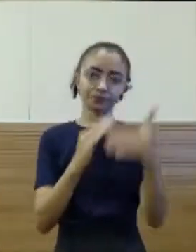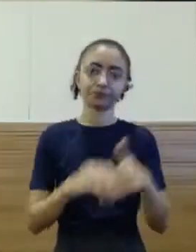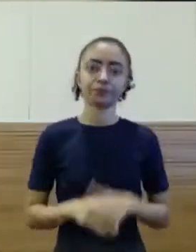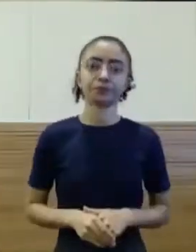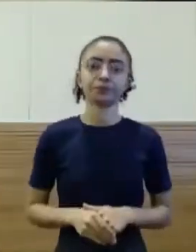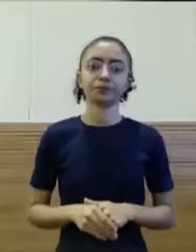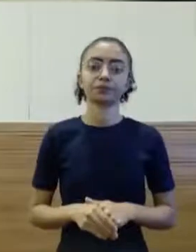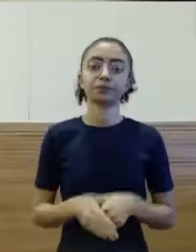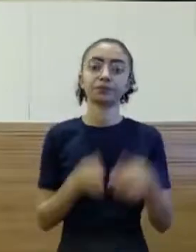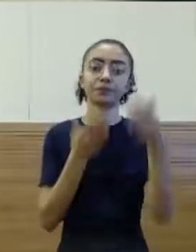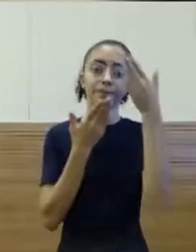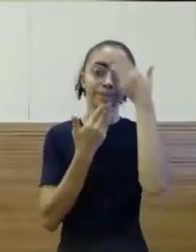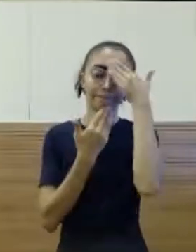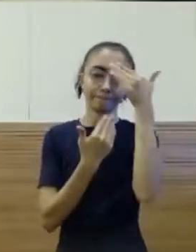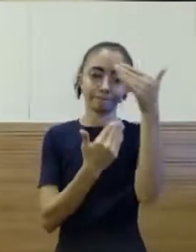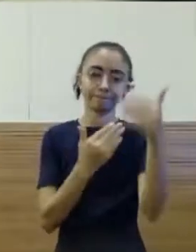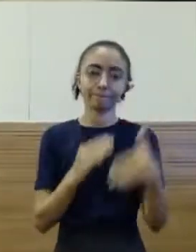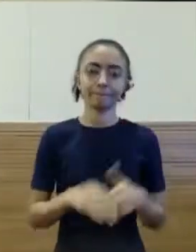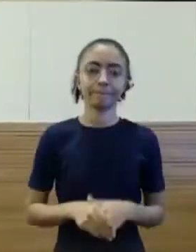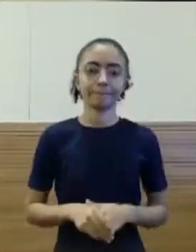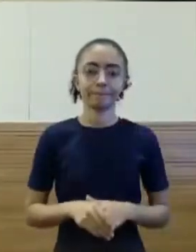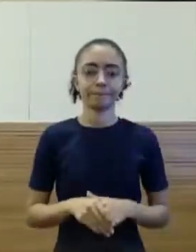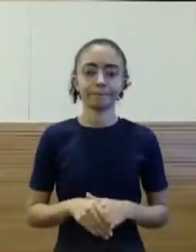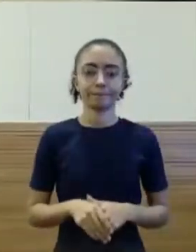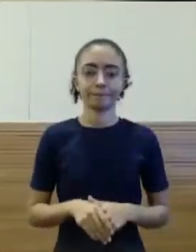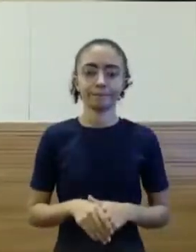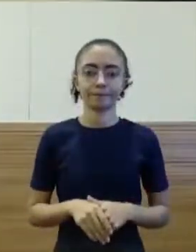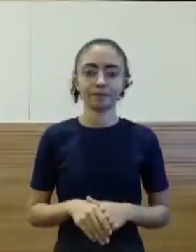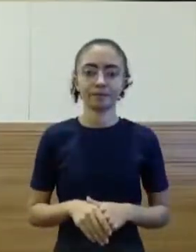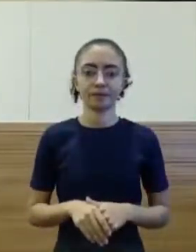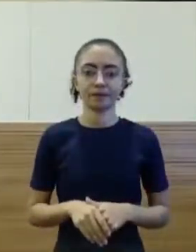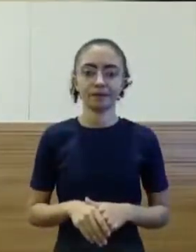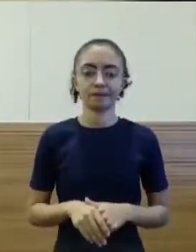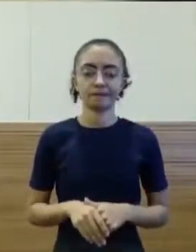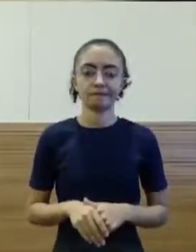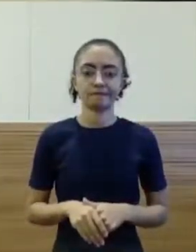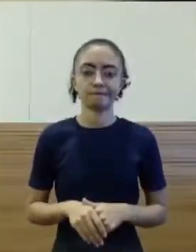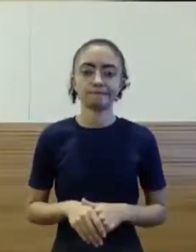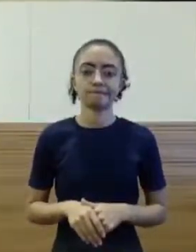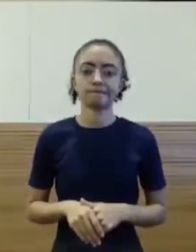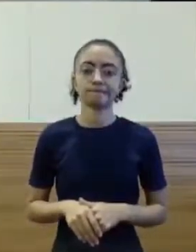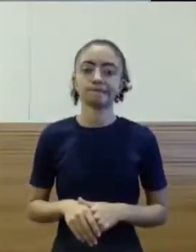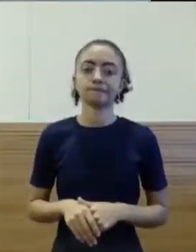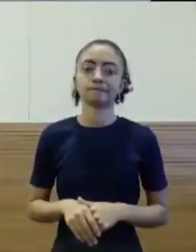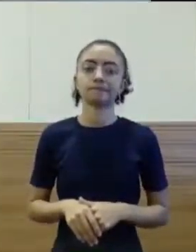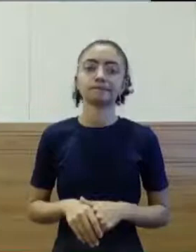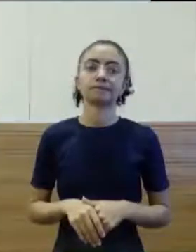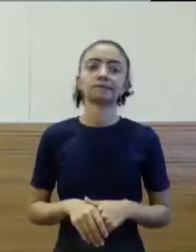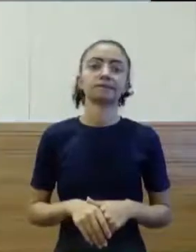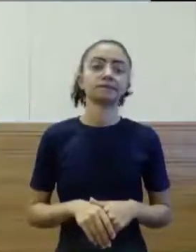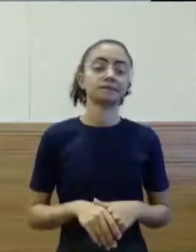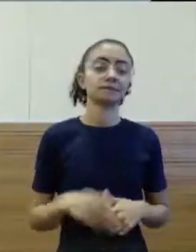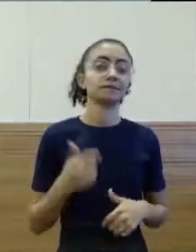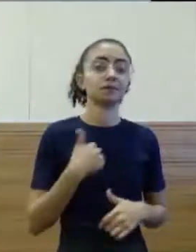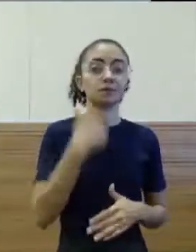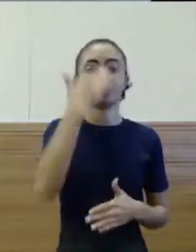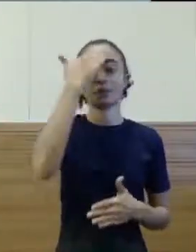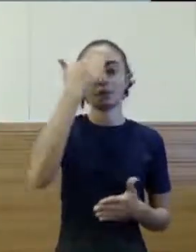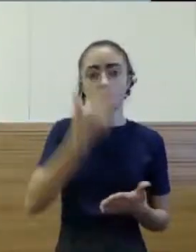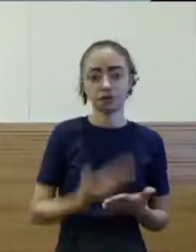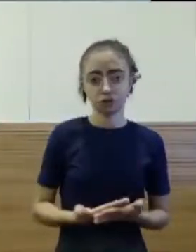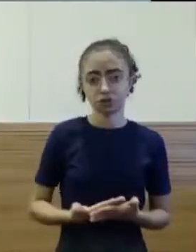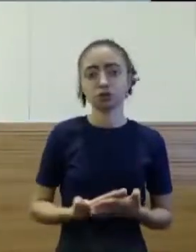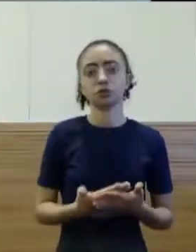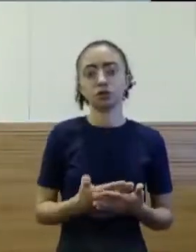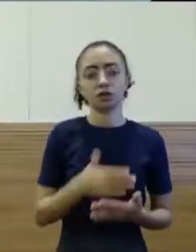Gabriela, Zaira. Hey, Pues coincidimos, Giselle. well, Creo que el trabajo intersectorial I es believe this fundamental intersectorial